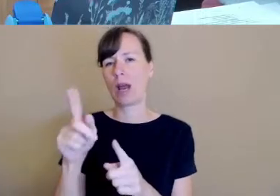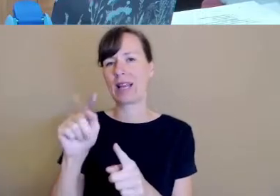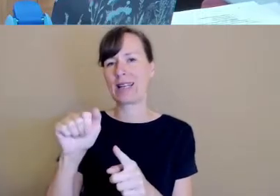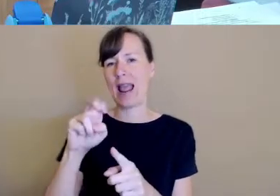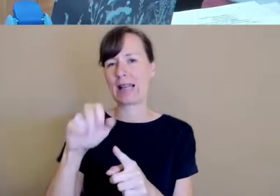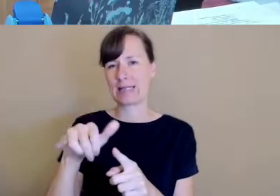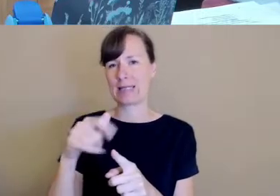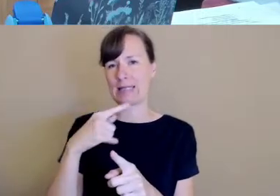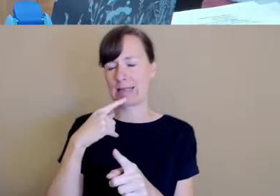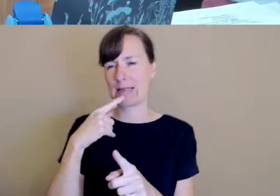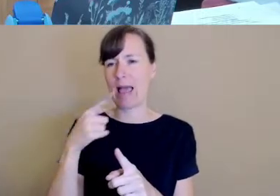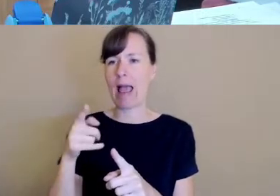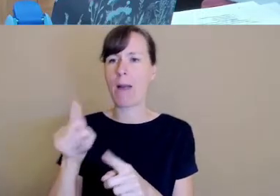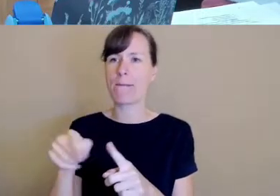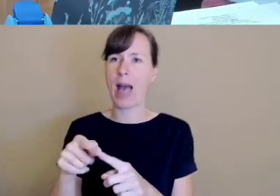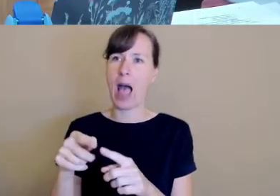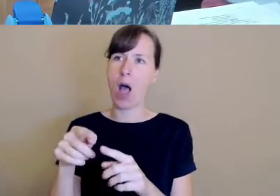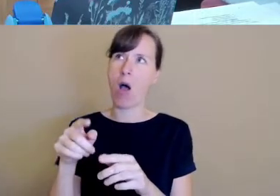of a town event.